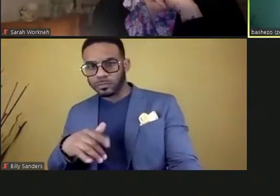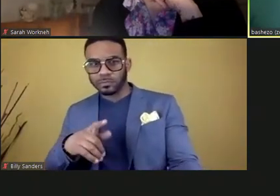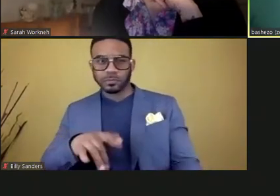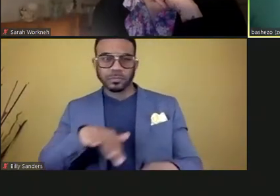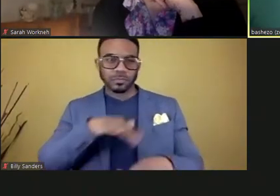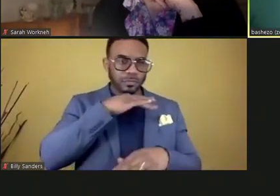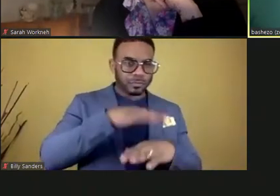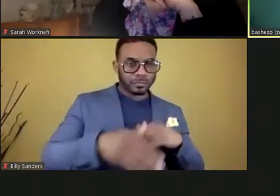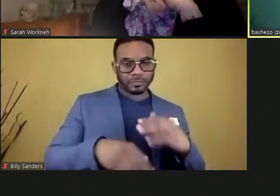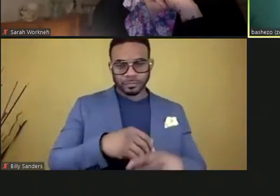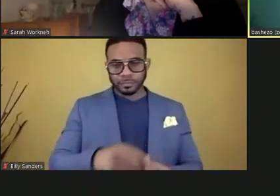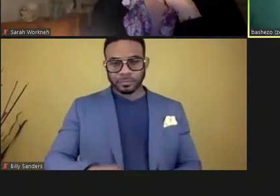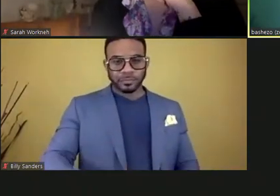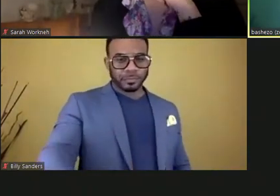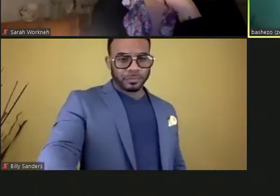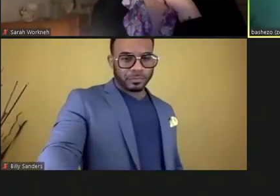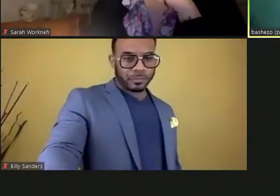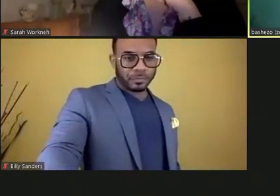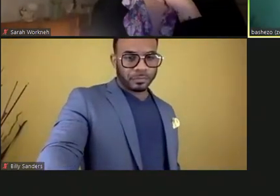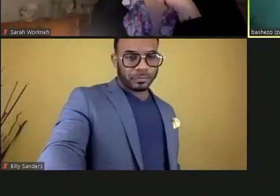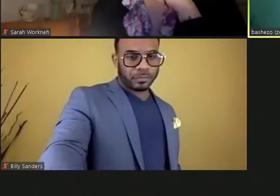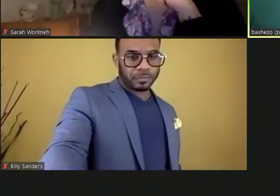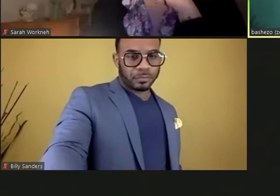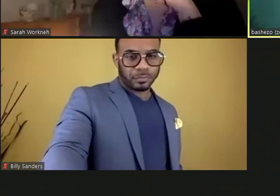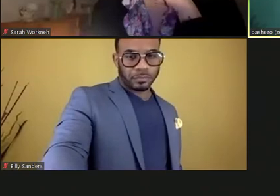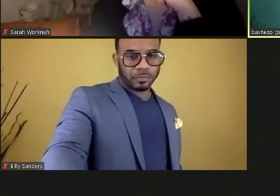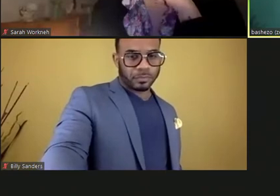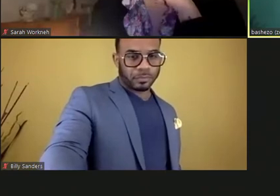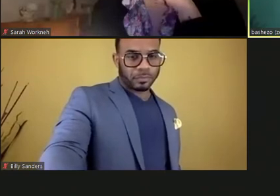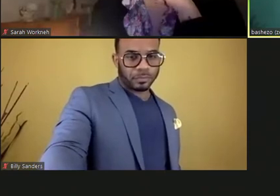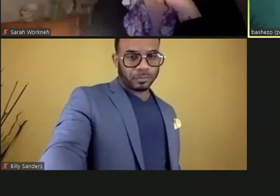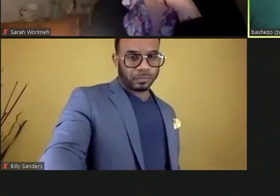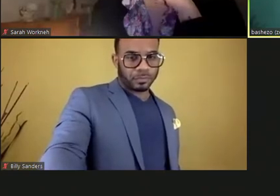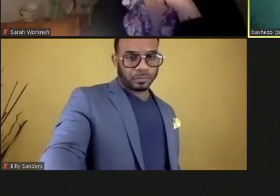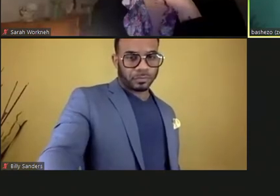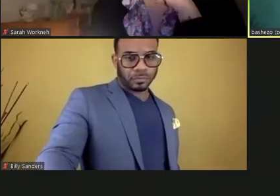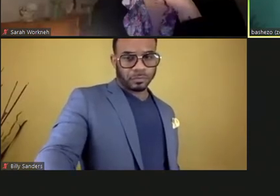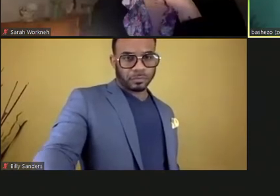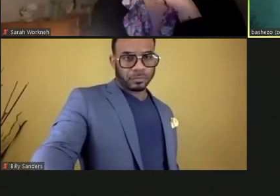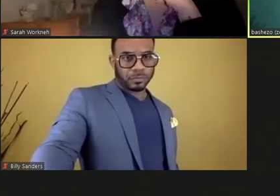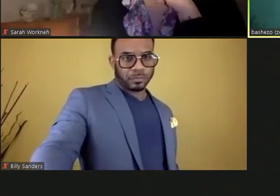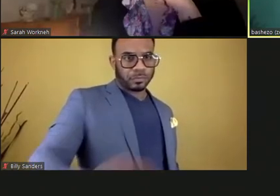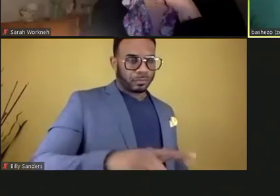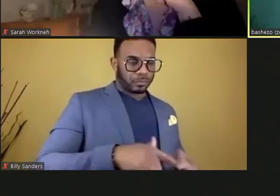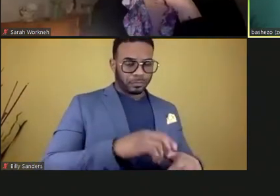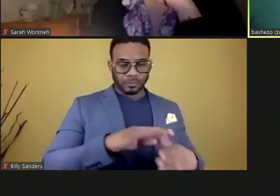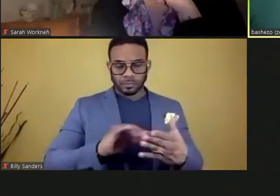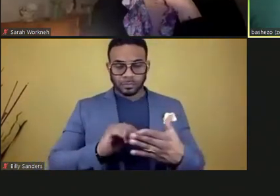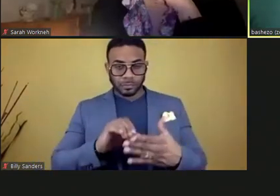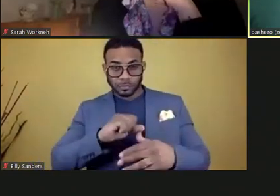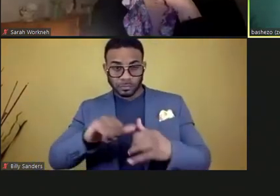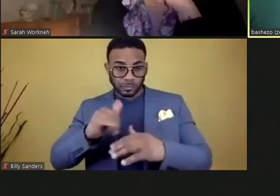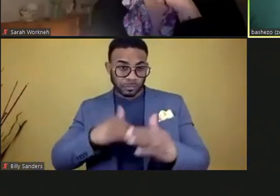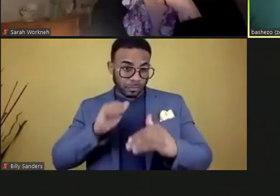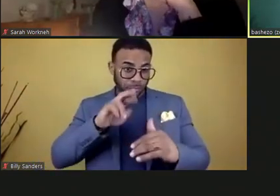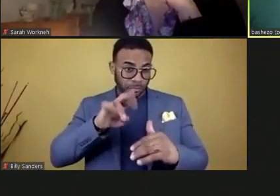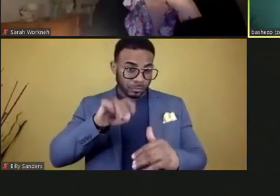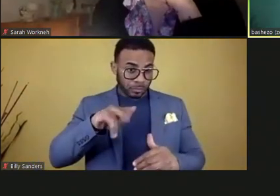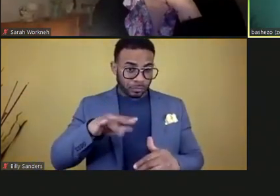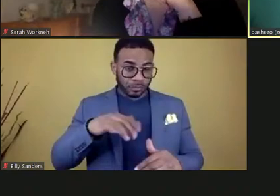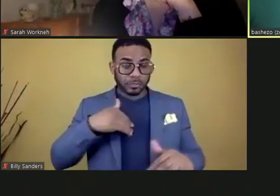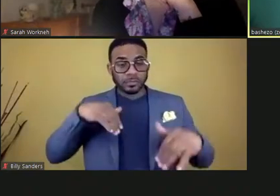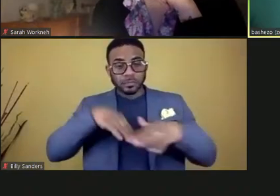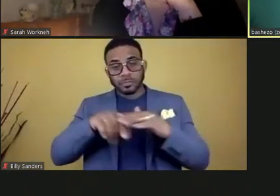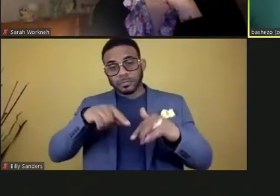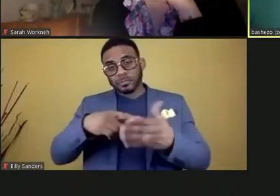messy, and or no longer a moniker of social justice or relevance. I enter into